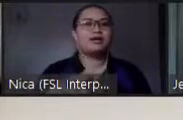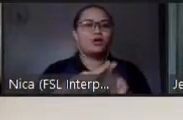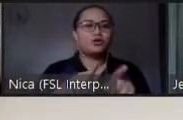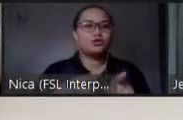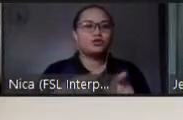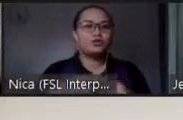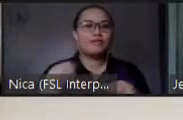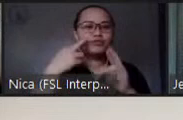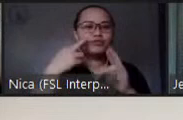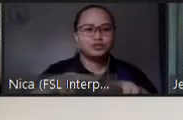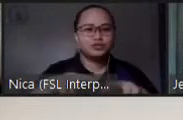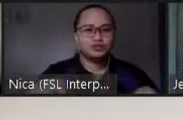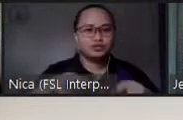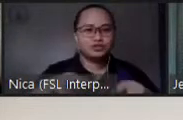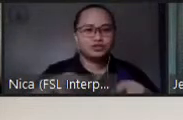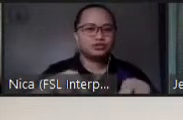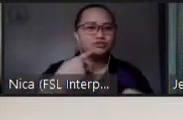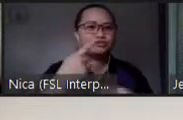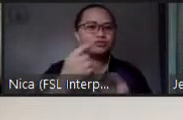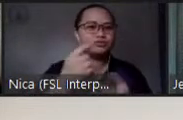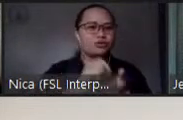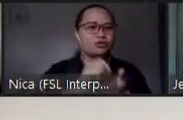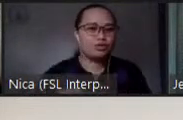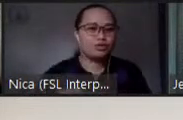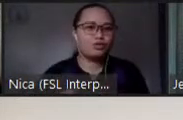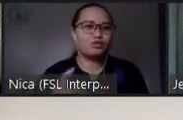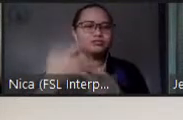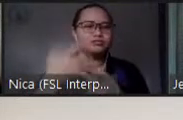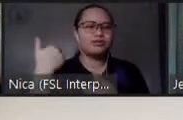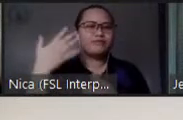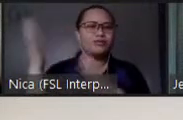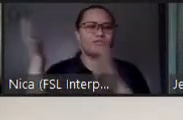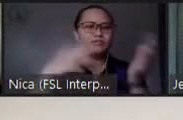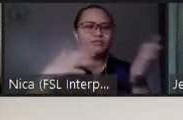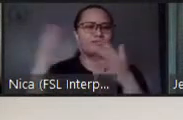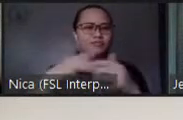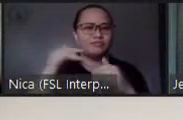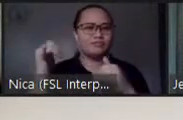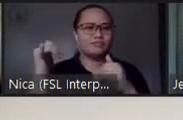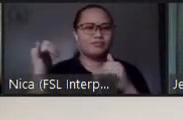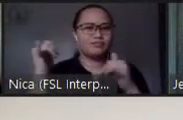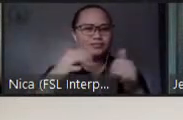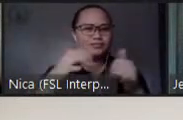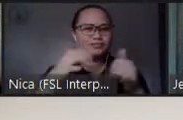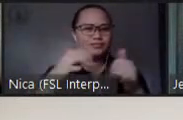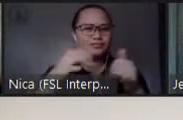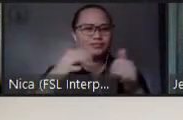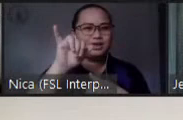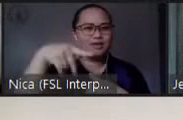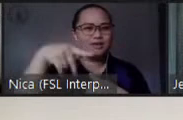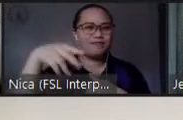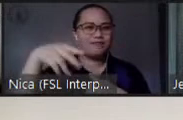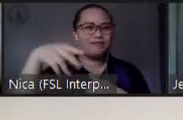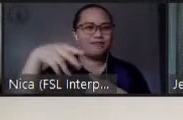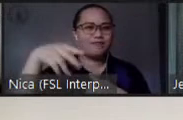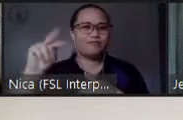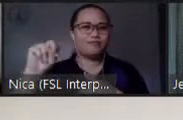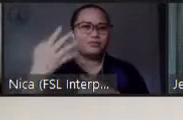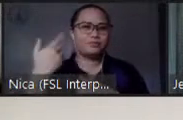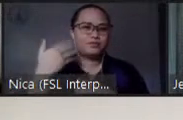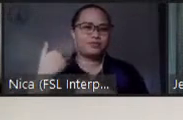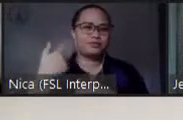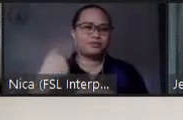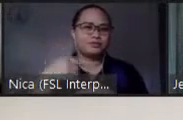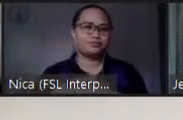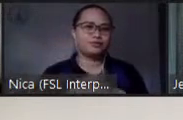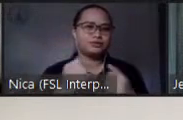deaf narratives through film in post-typhoon Tacloban, Philippines, published by the American Public Health Association. She's a